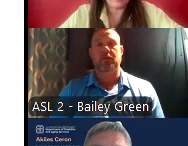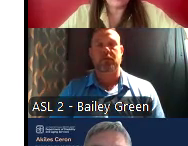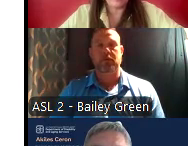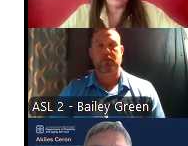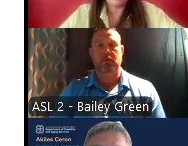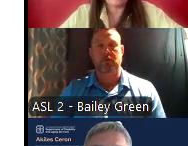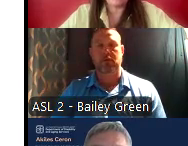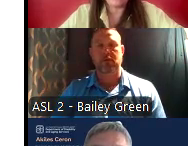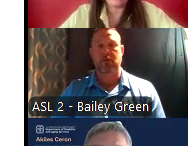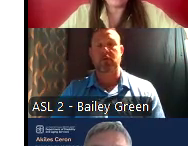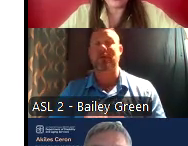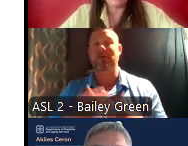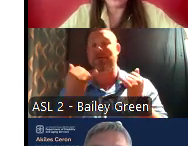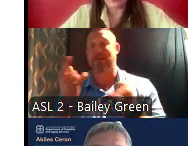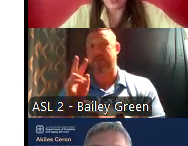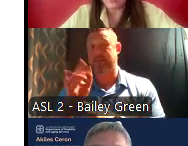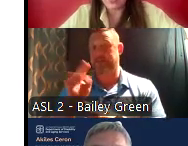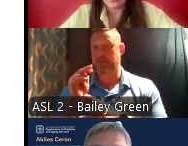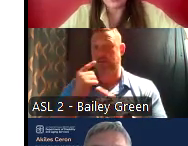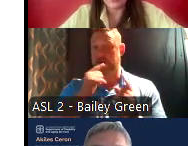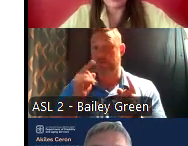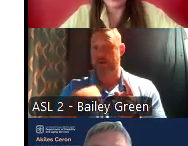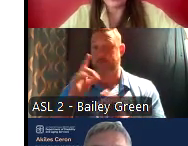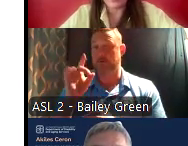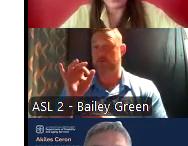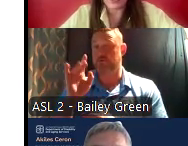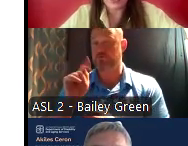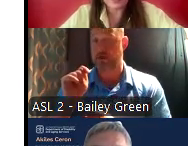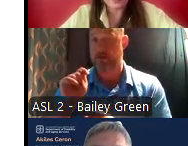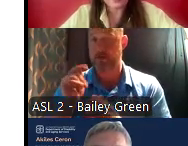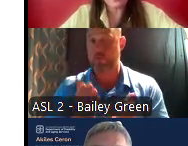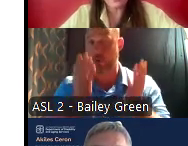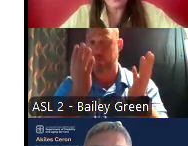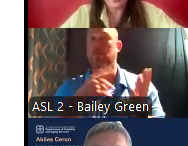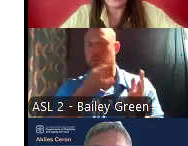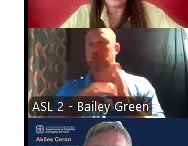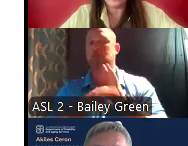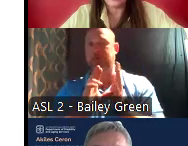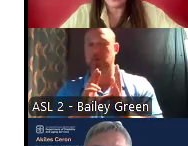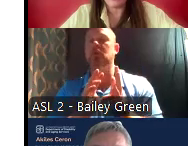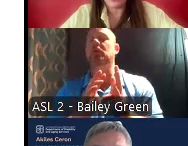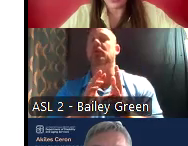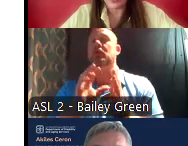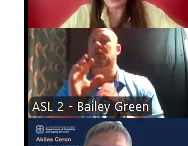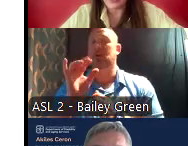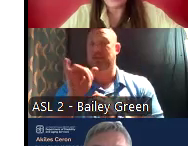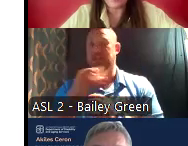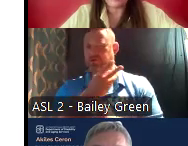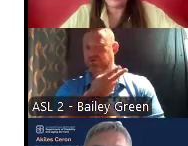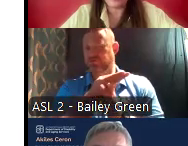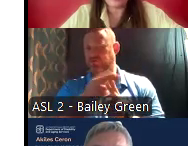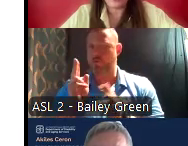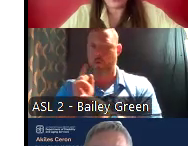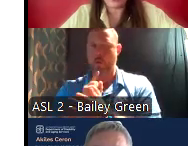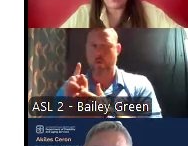at the point where, as Vivian mentioned, we have draft recommendations that we'll be reviewing today. And that in the couple of short weeks left, that we